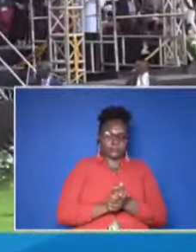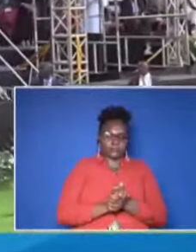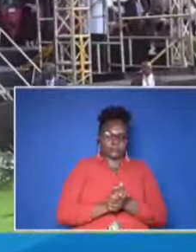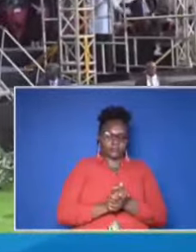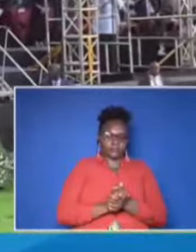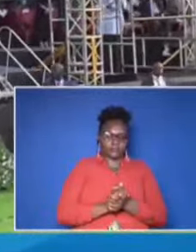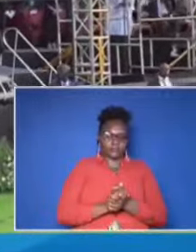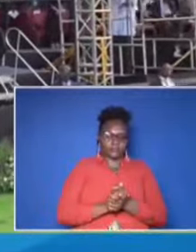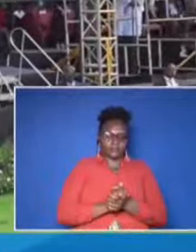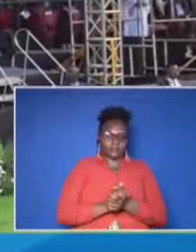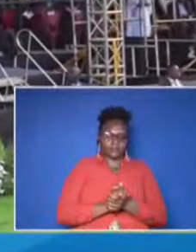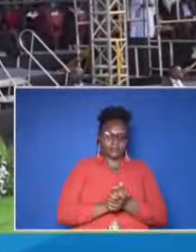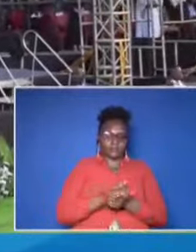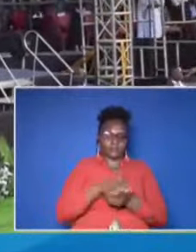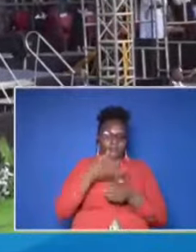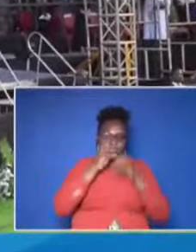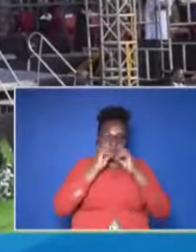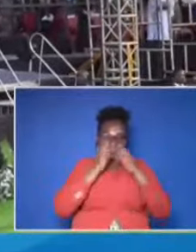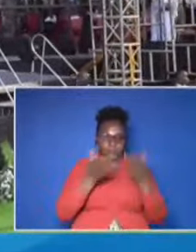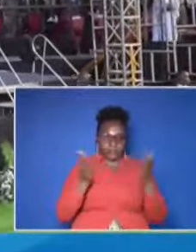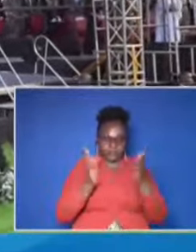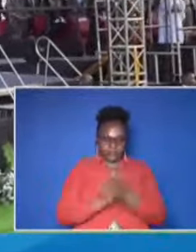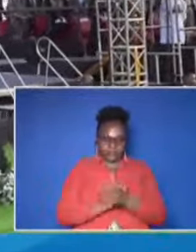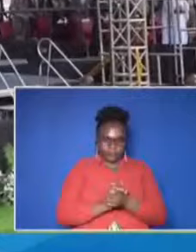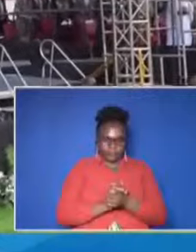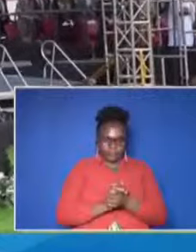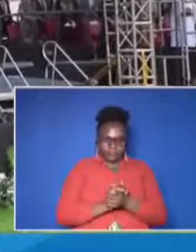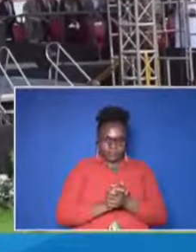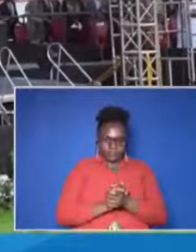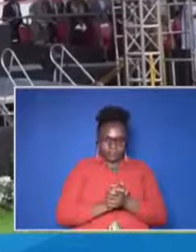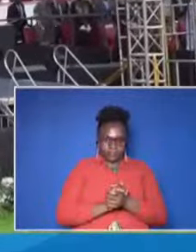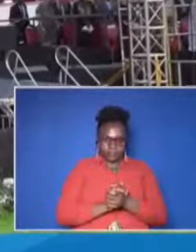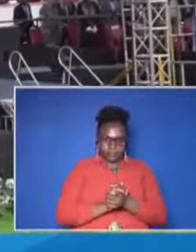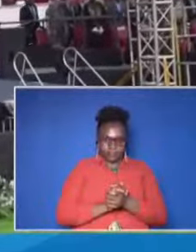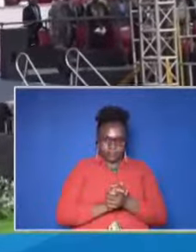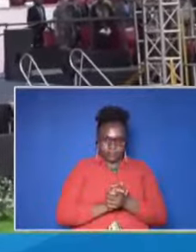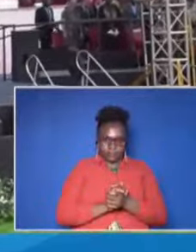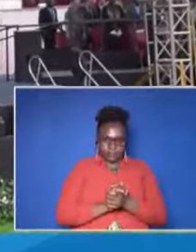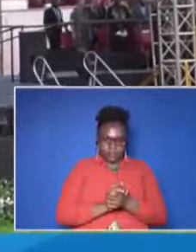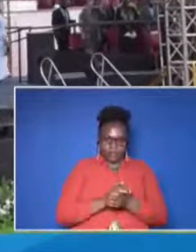you H God bless you the first lady of the Republic of